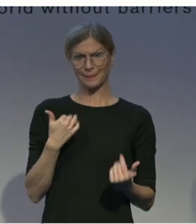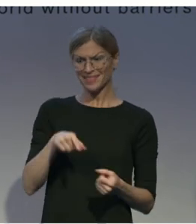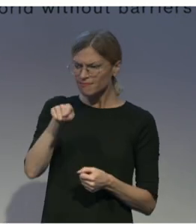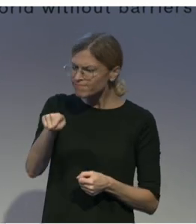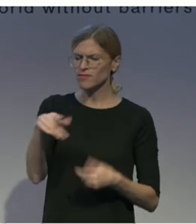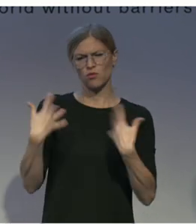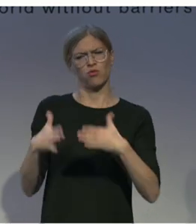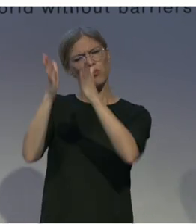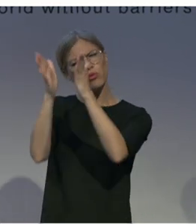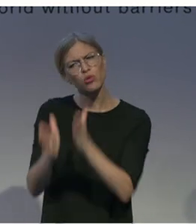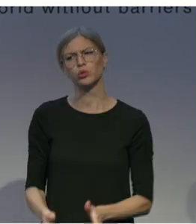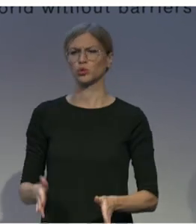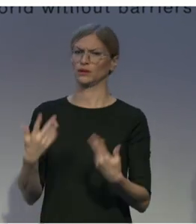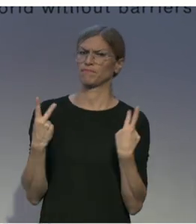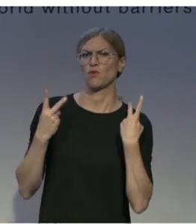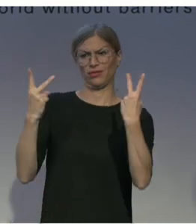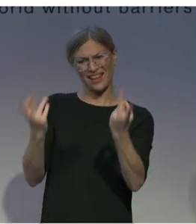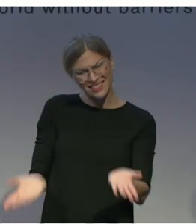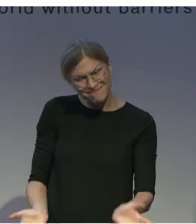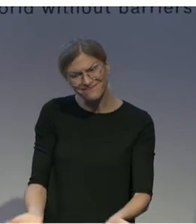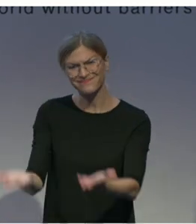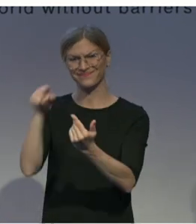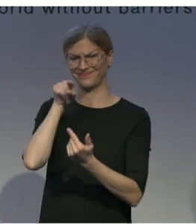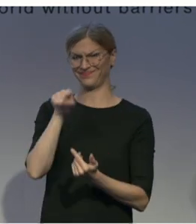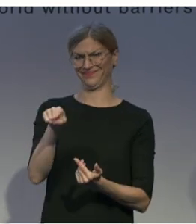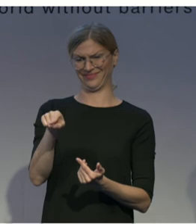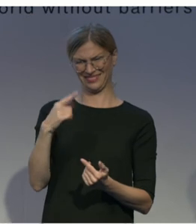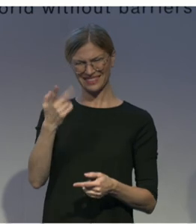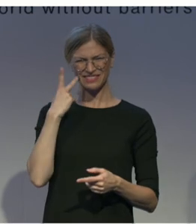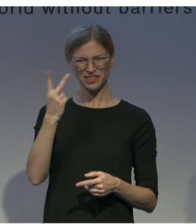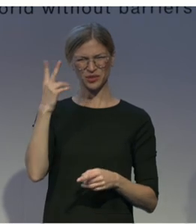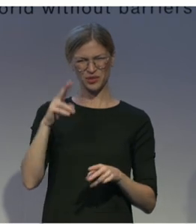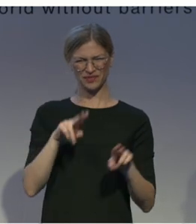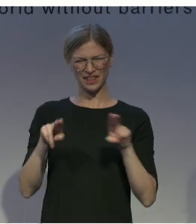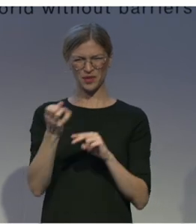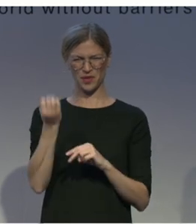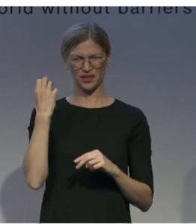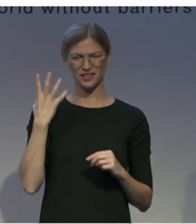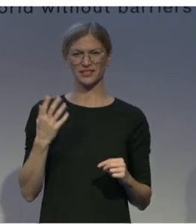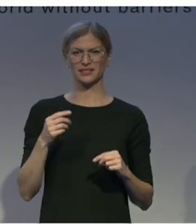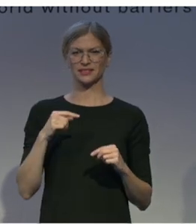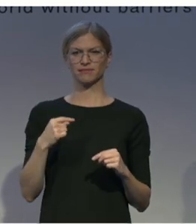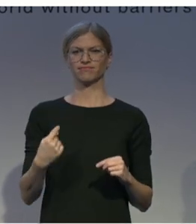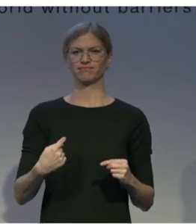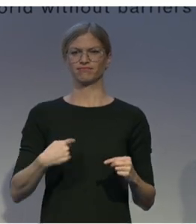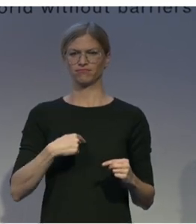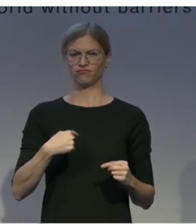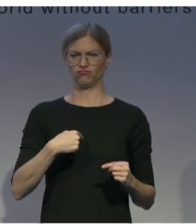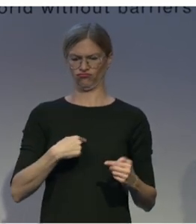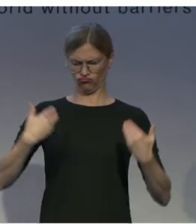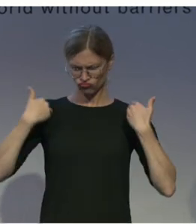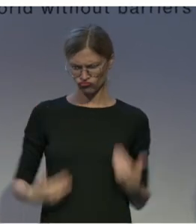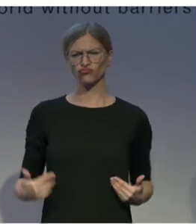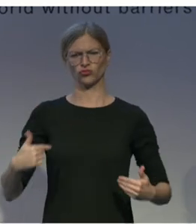see one of the pictures on this slide has a gentleman speaking, and behind him there's a banner that says, I am somebody. It becomes a mantra at